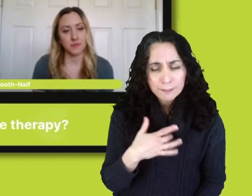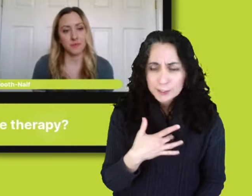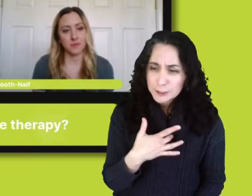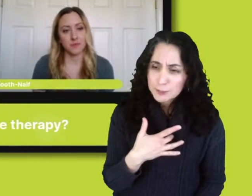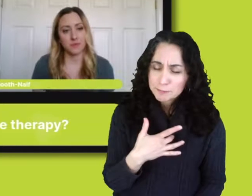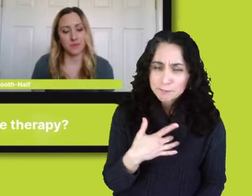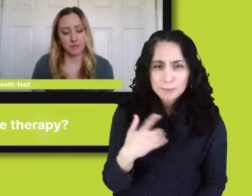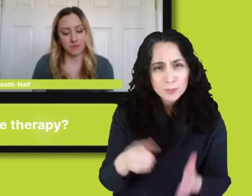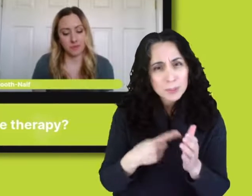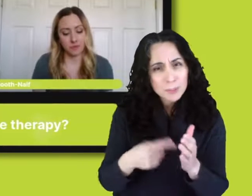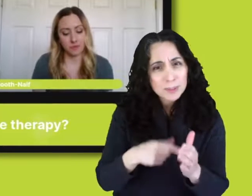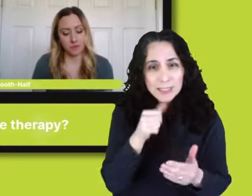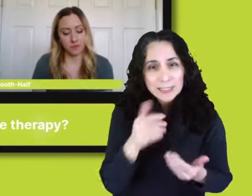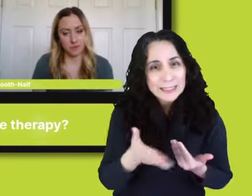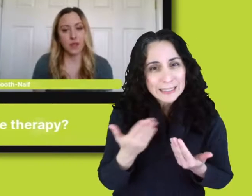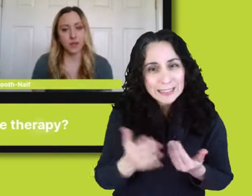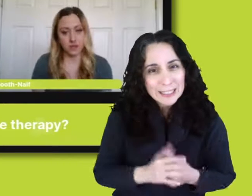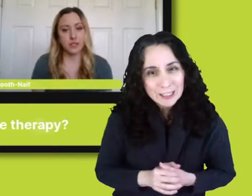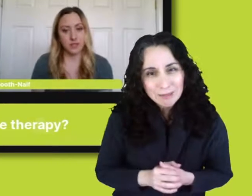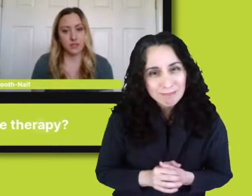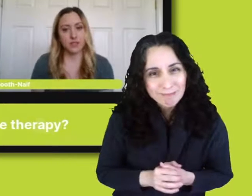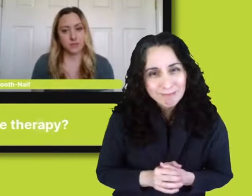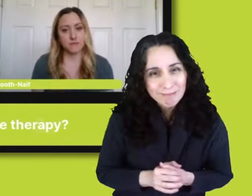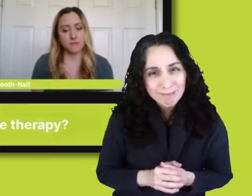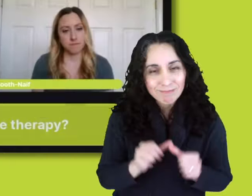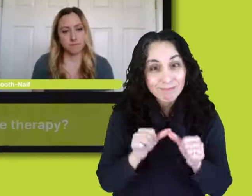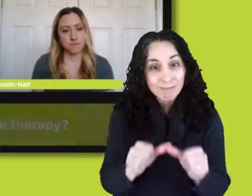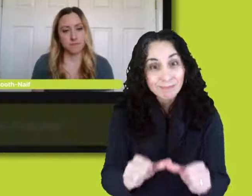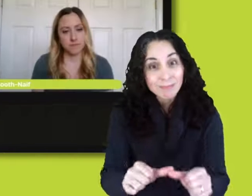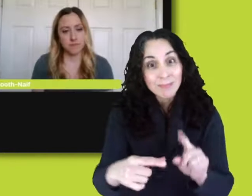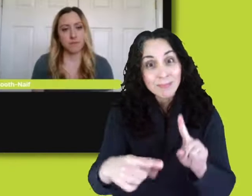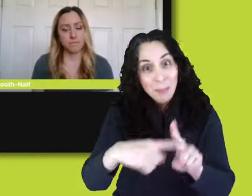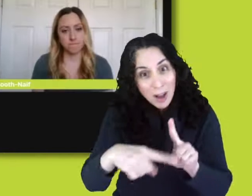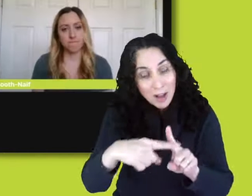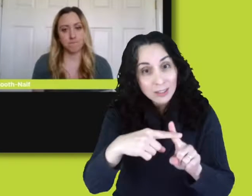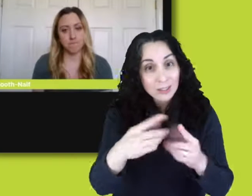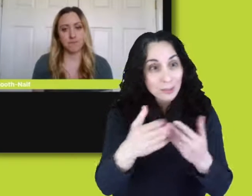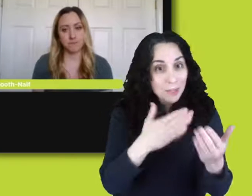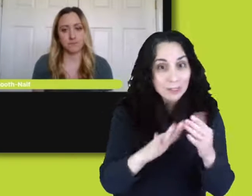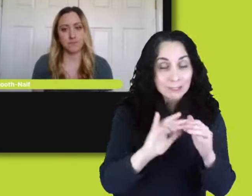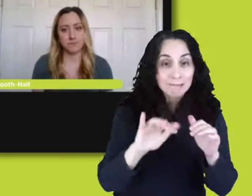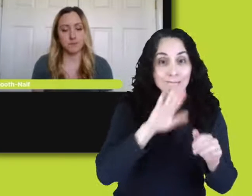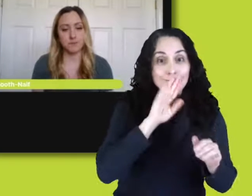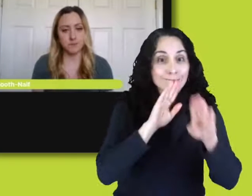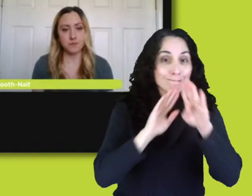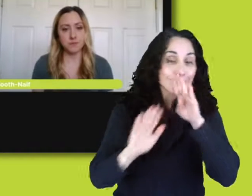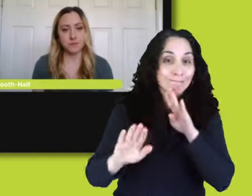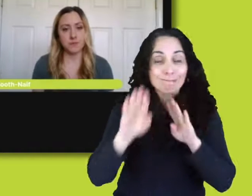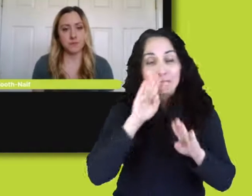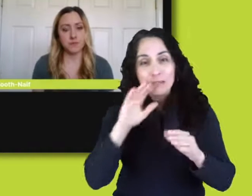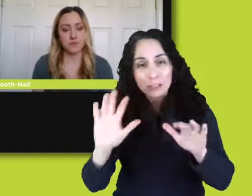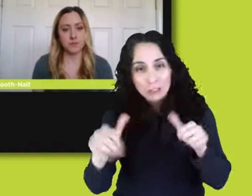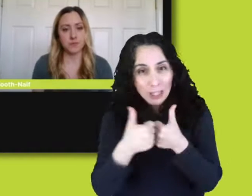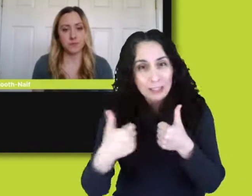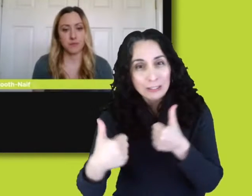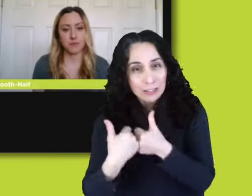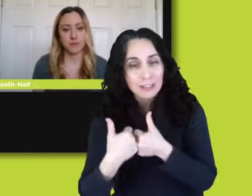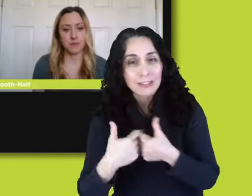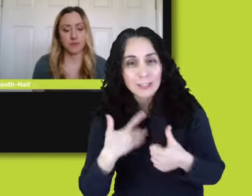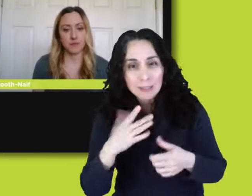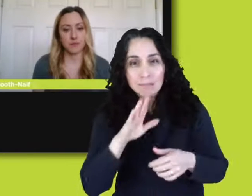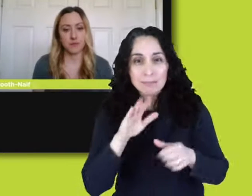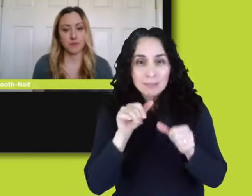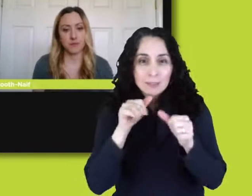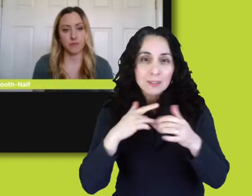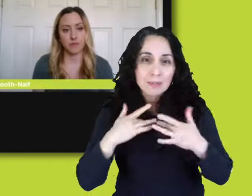that sometimes it's hard to stay super positive through everything. Personally, from what I've gone